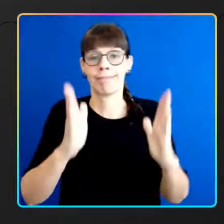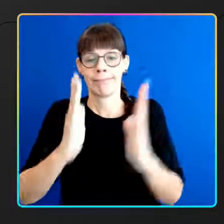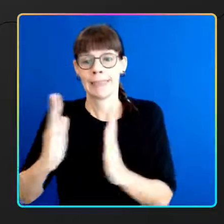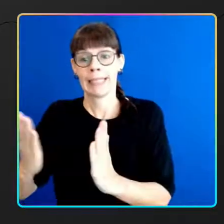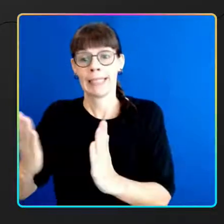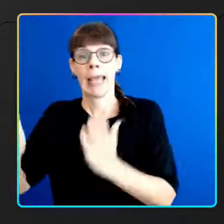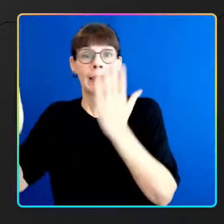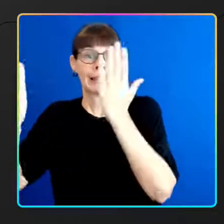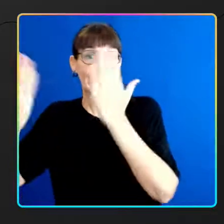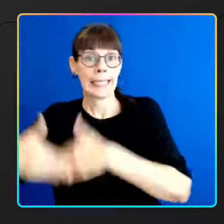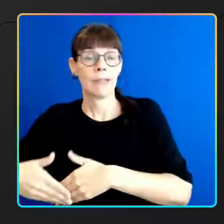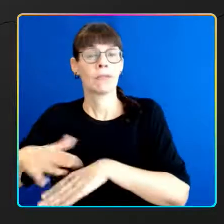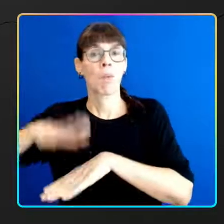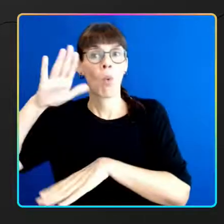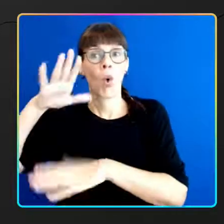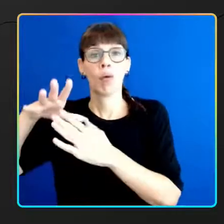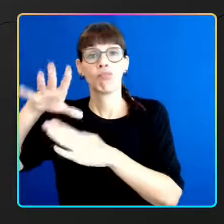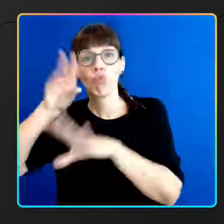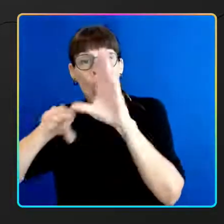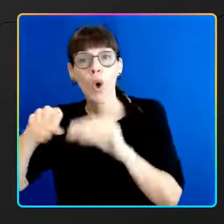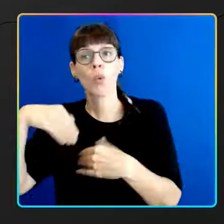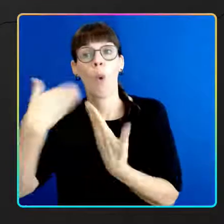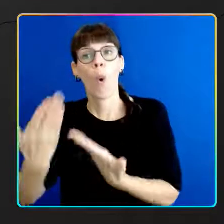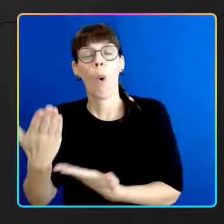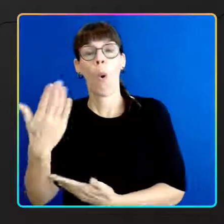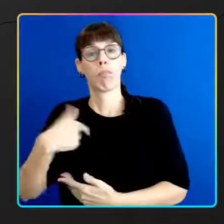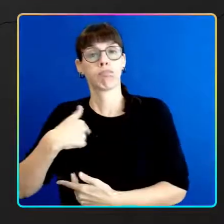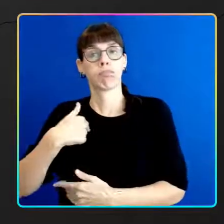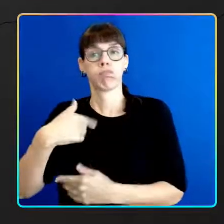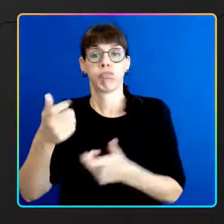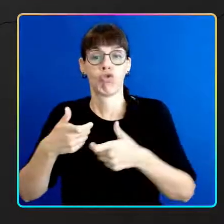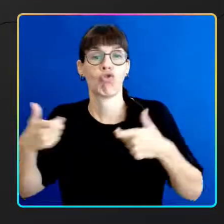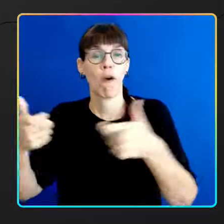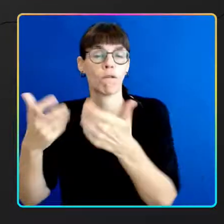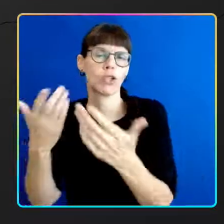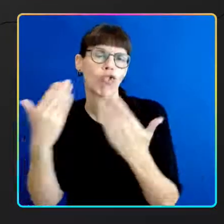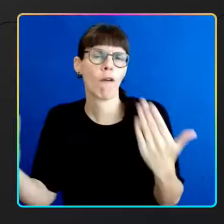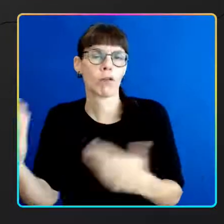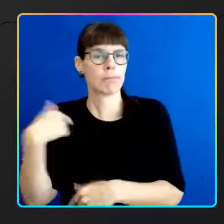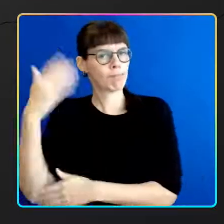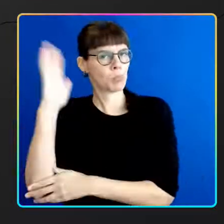or present something in other conferences or events.